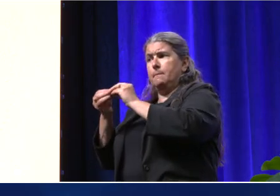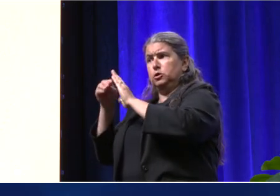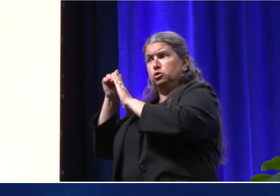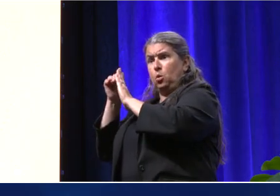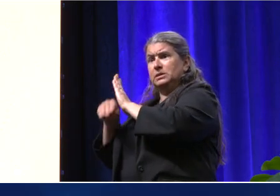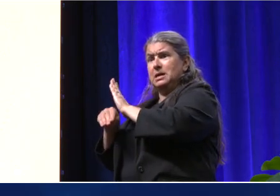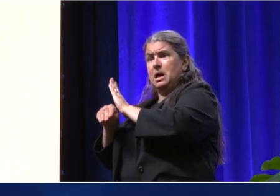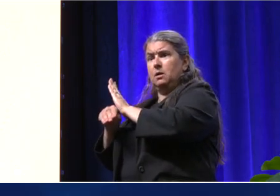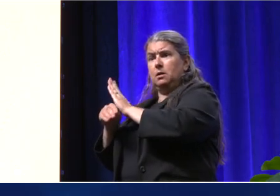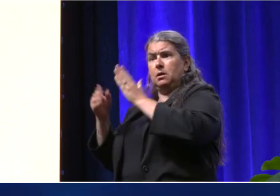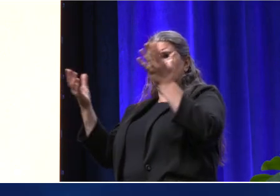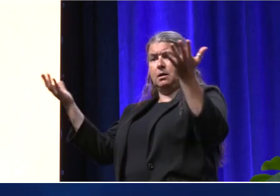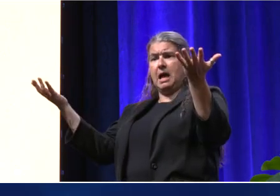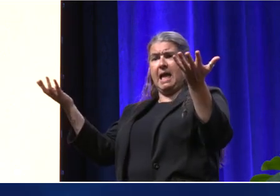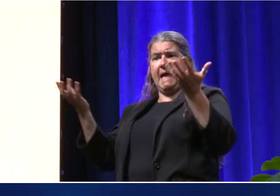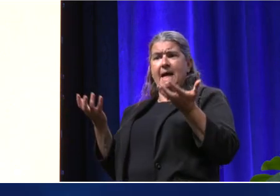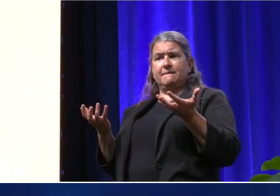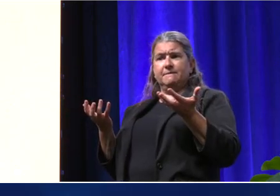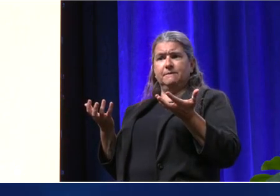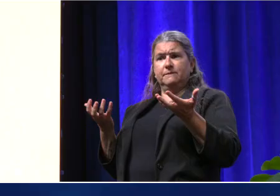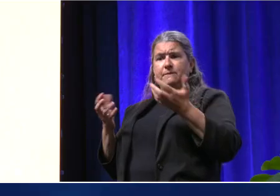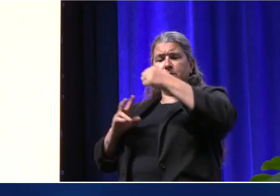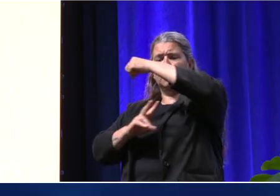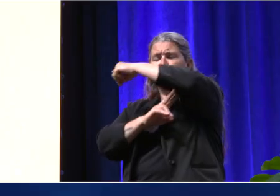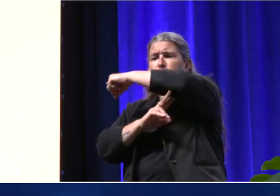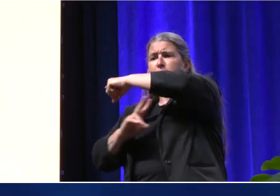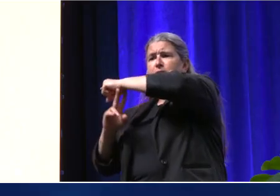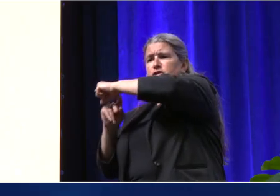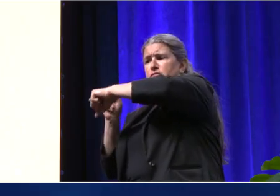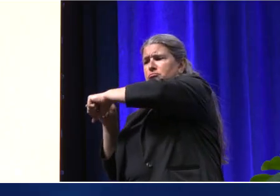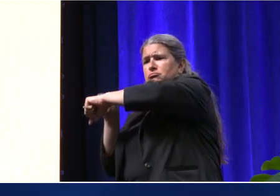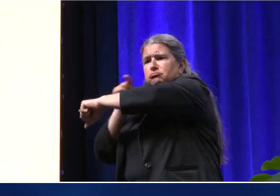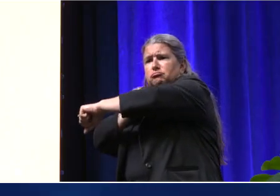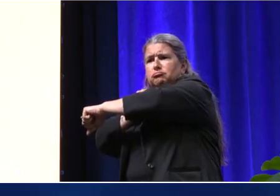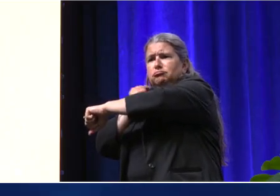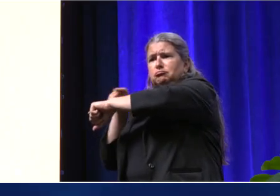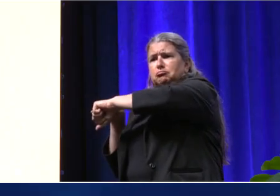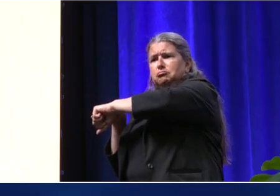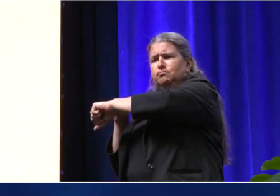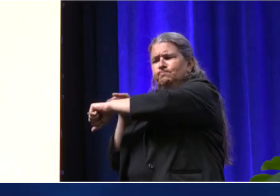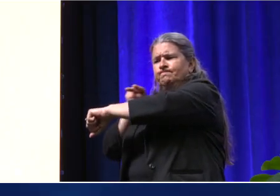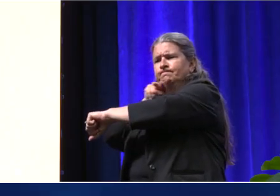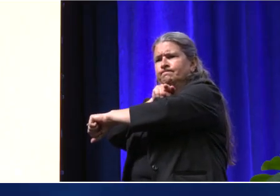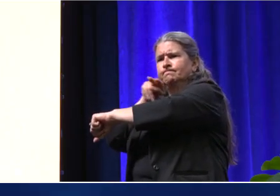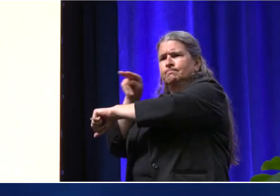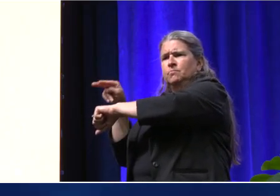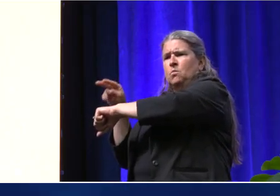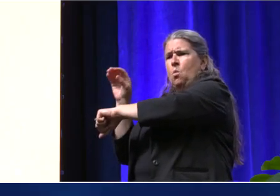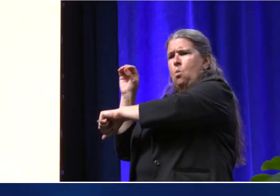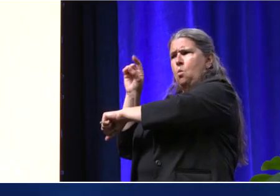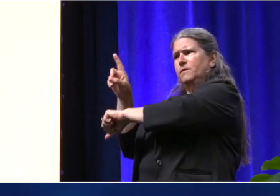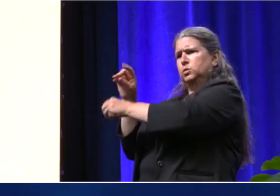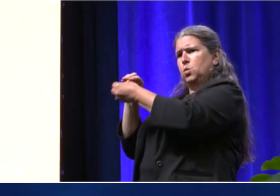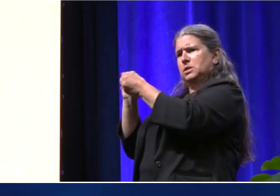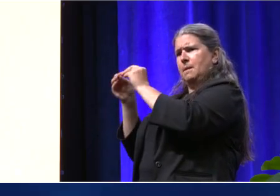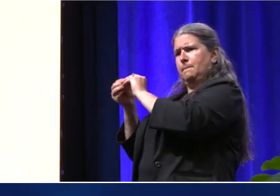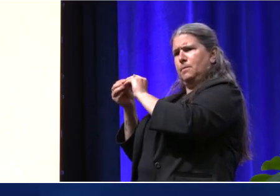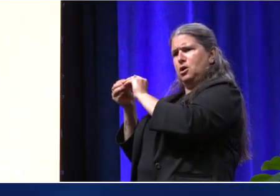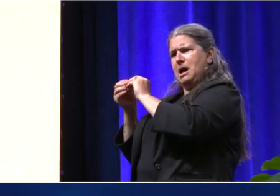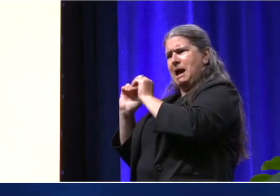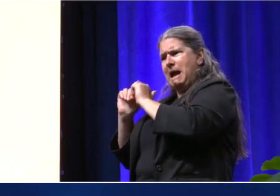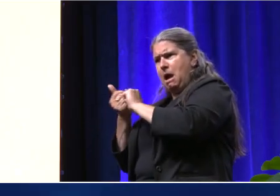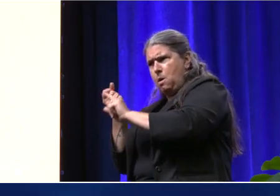In order for us to really understand what's happening with overdose numbers, we need to go back